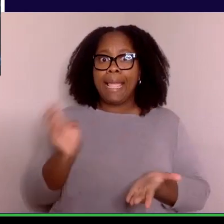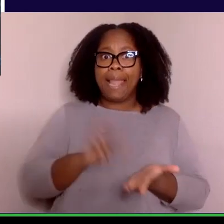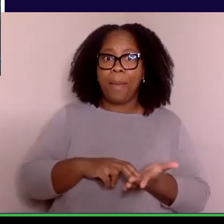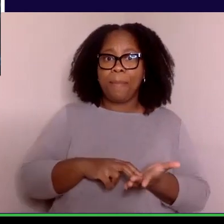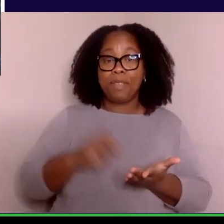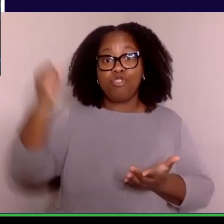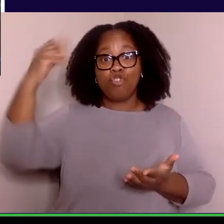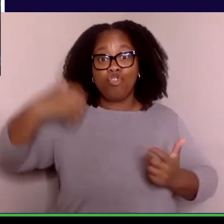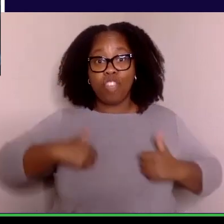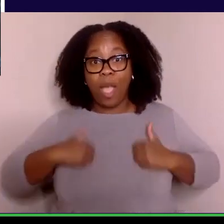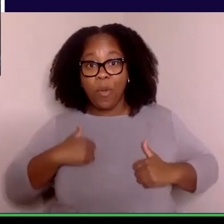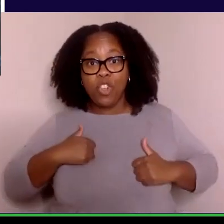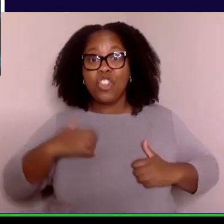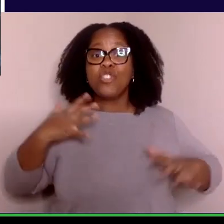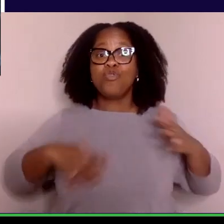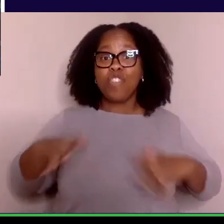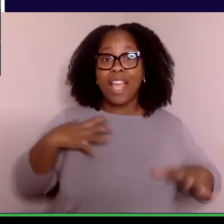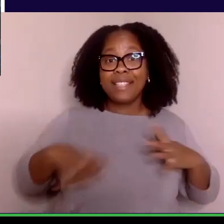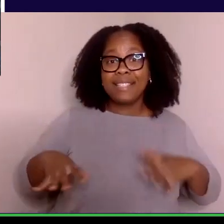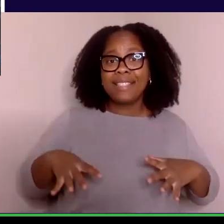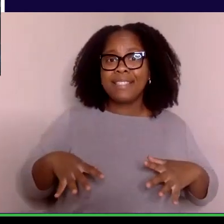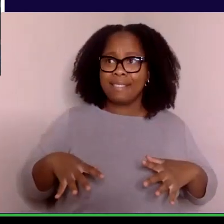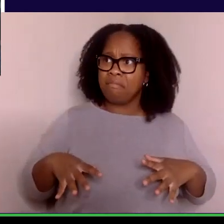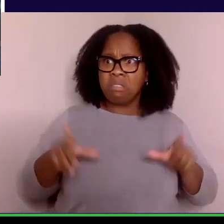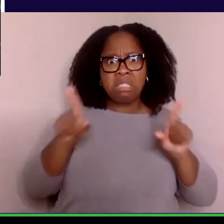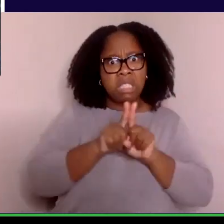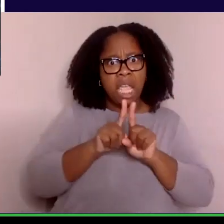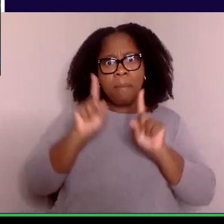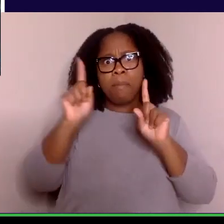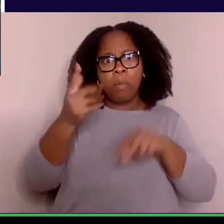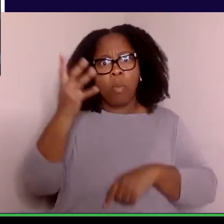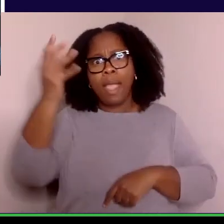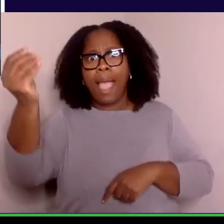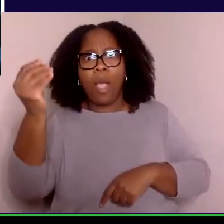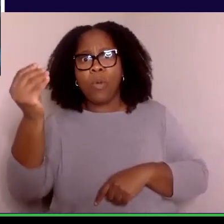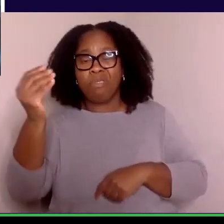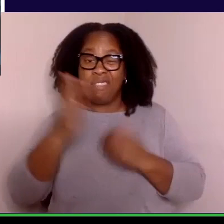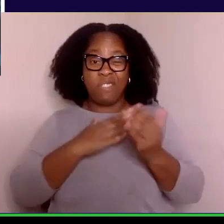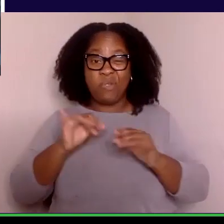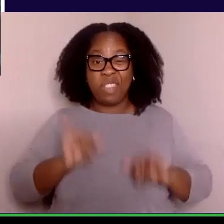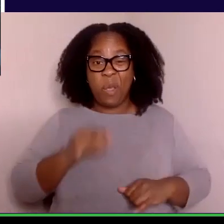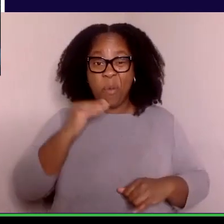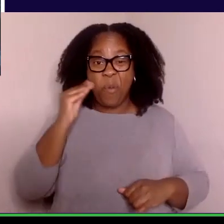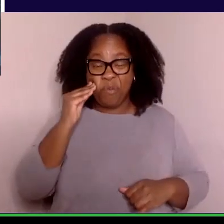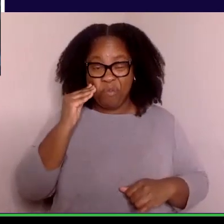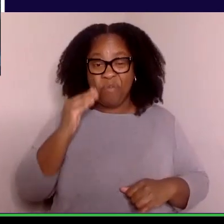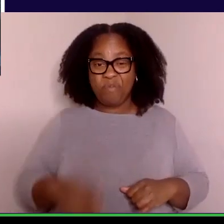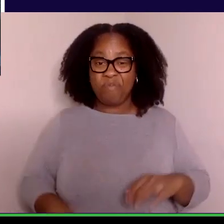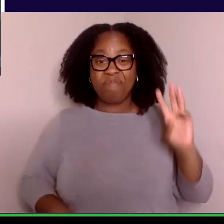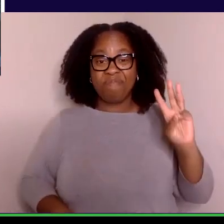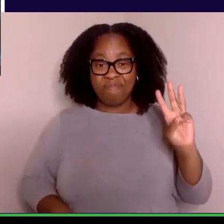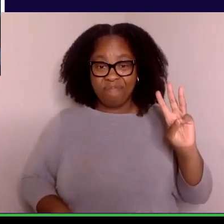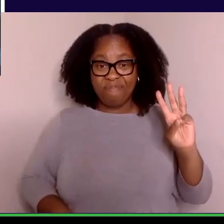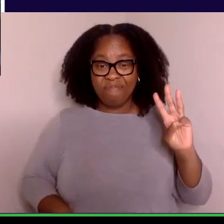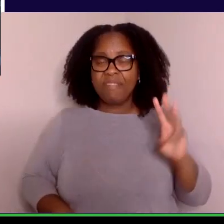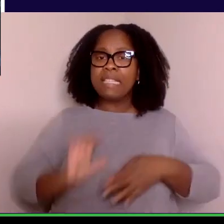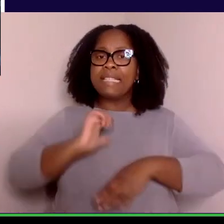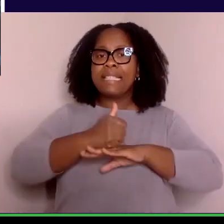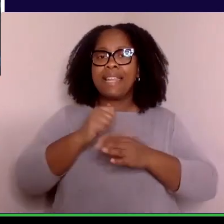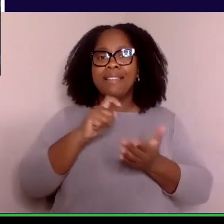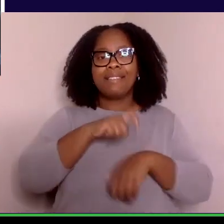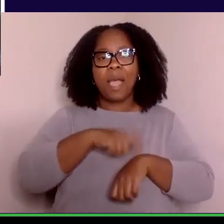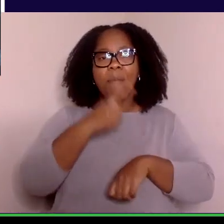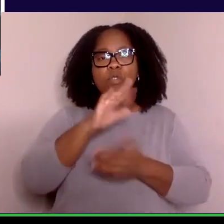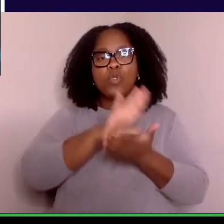and get dressed as if you were going out. Start a time to do schoolwork,